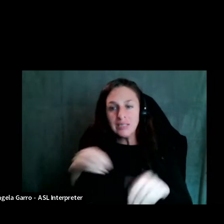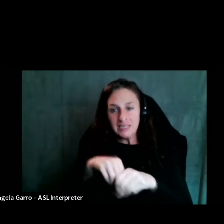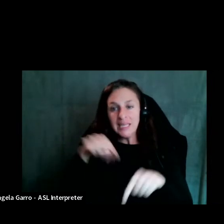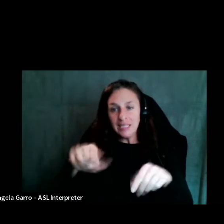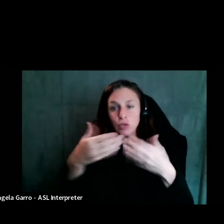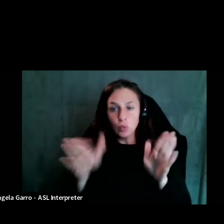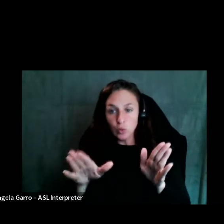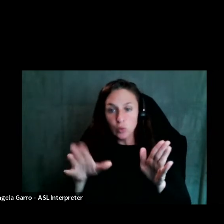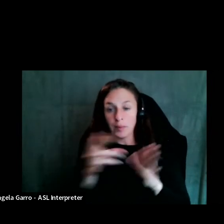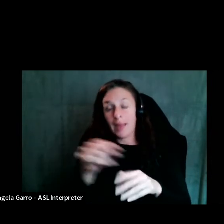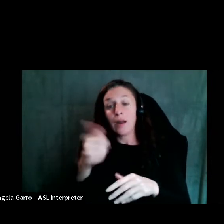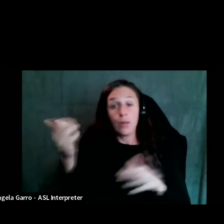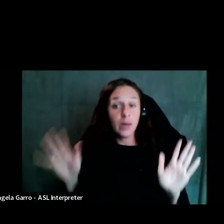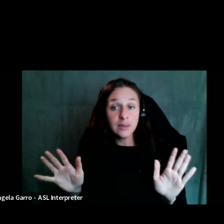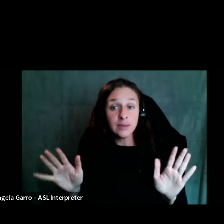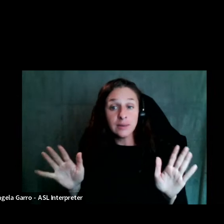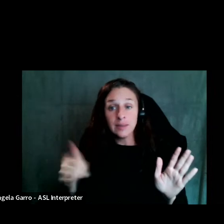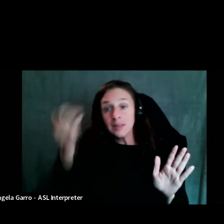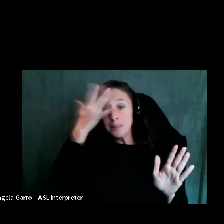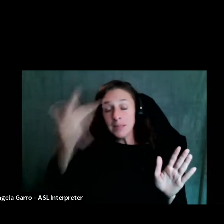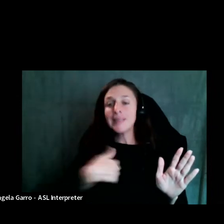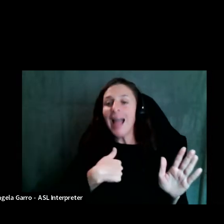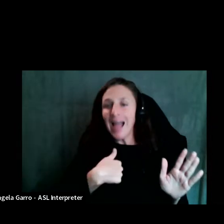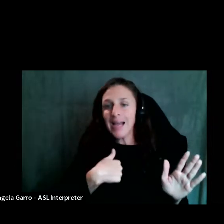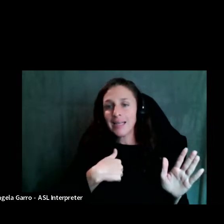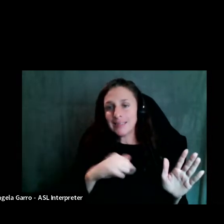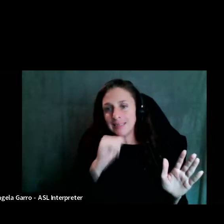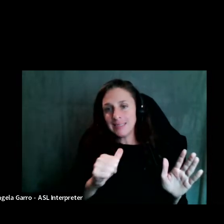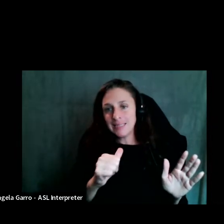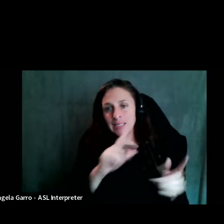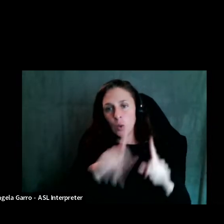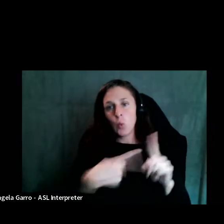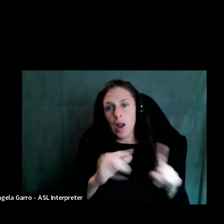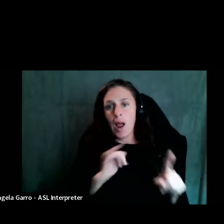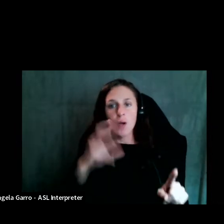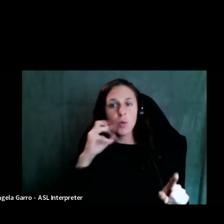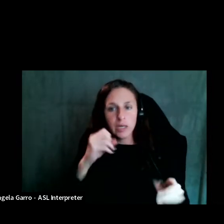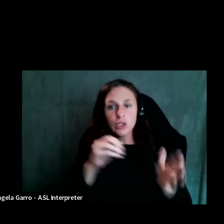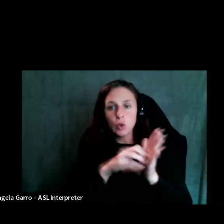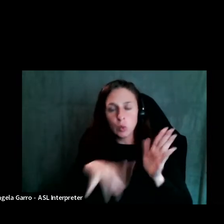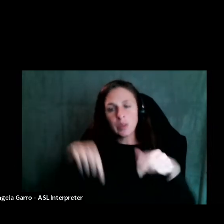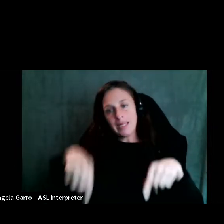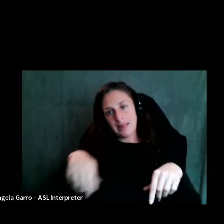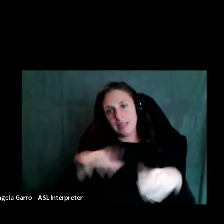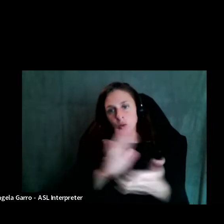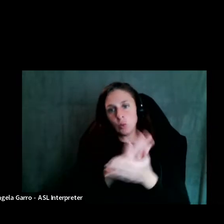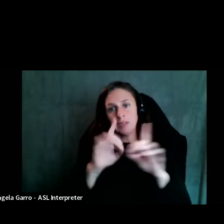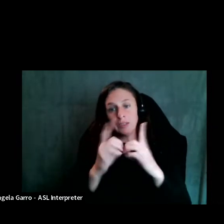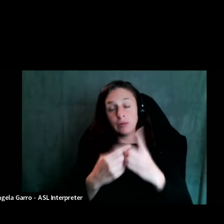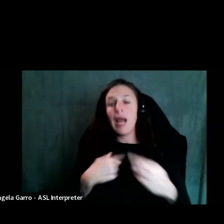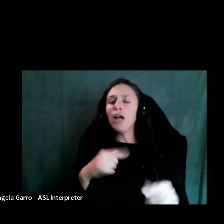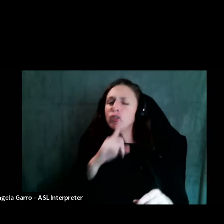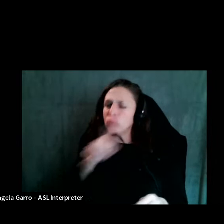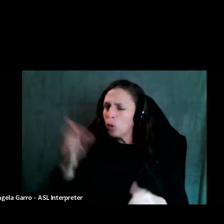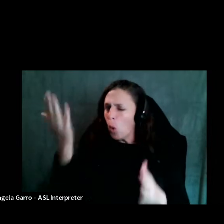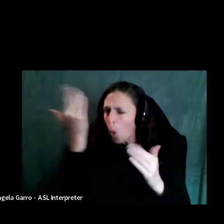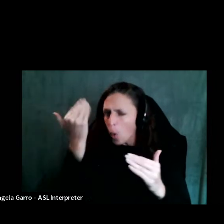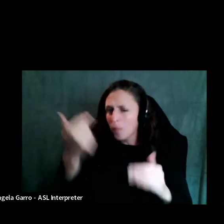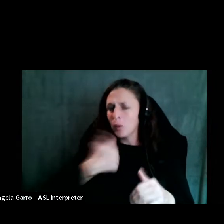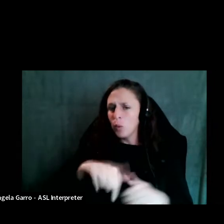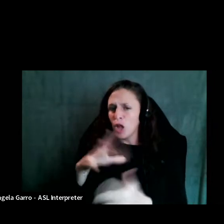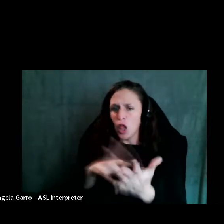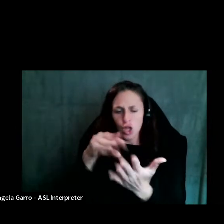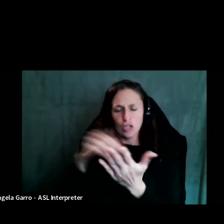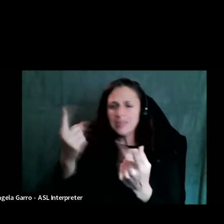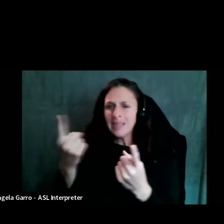and otherwise, because I didn't when I was a student in this school district. So I sure hope that we've learned something in those